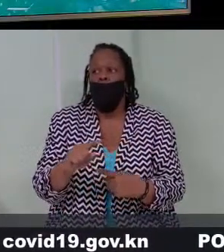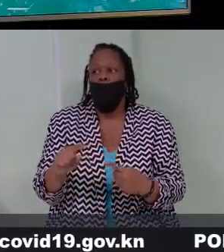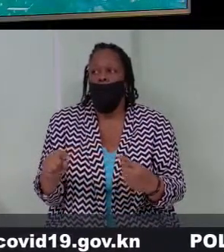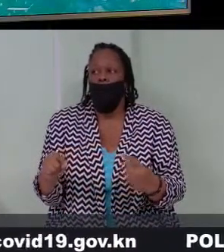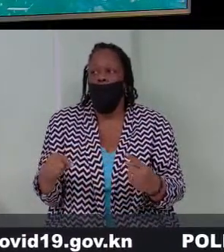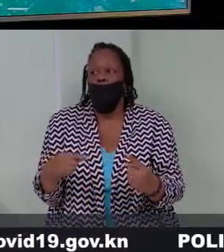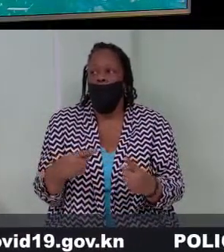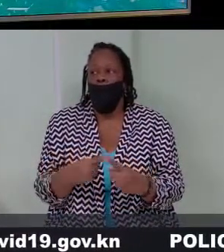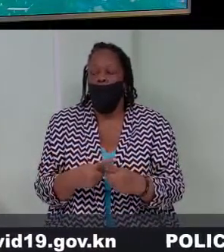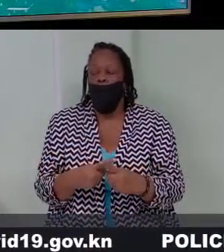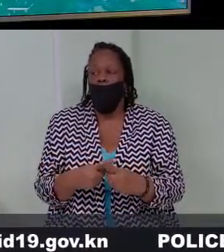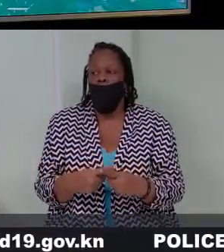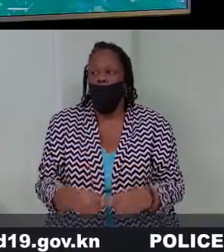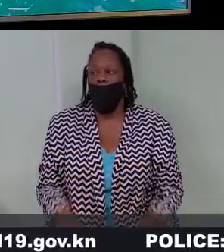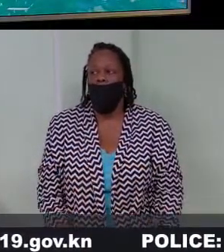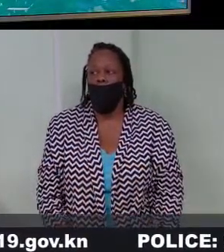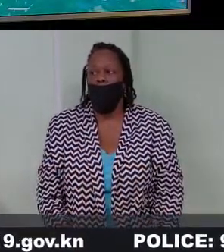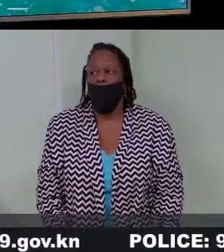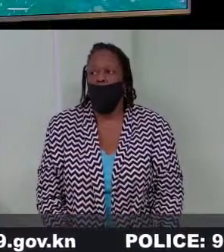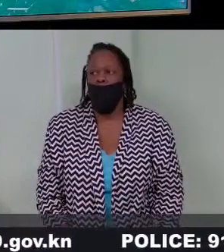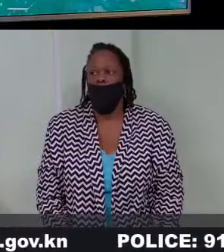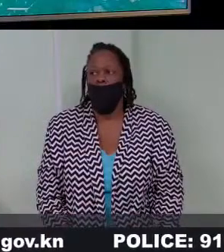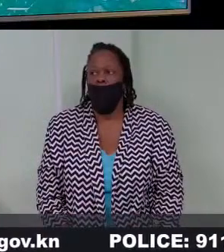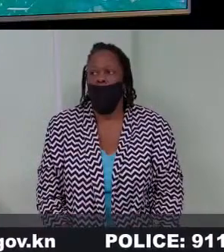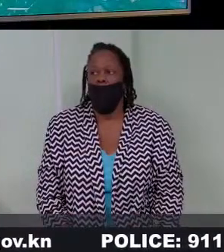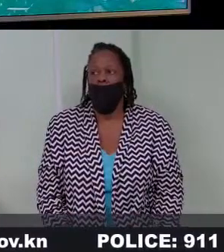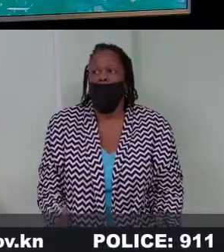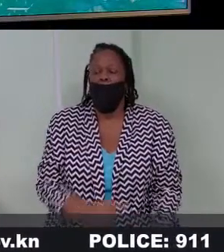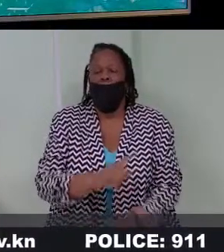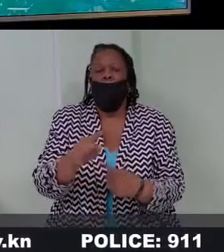non-frontline workers, and non-elderly begin?